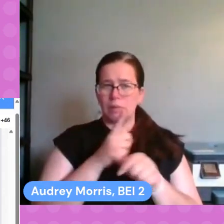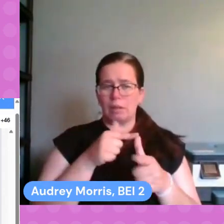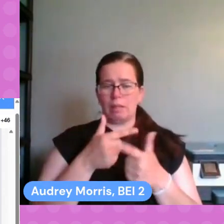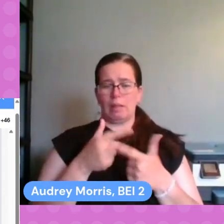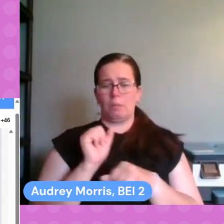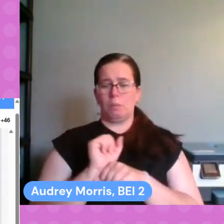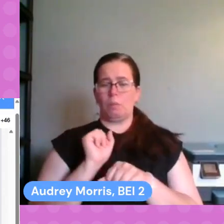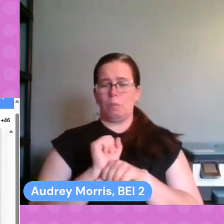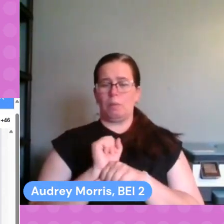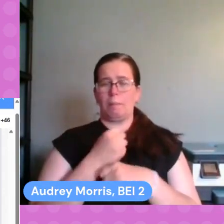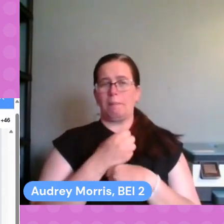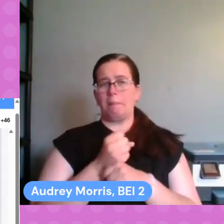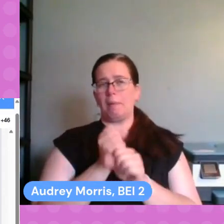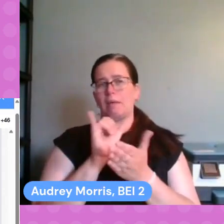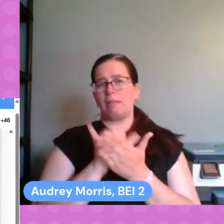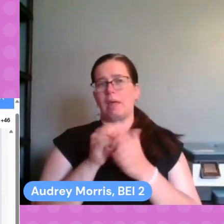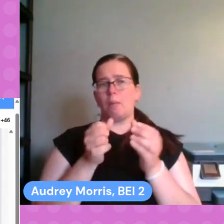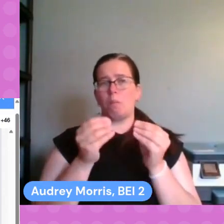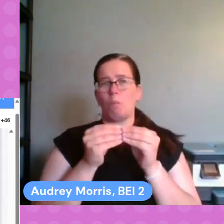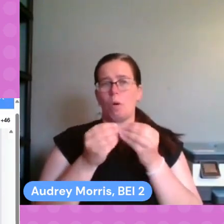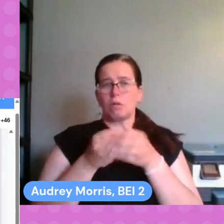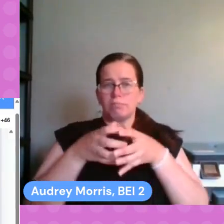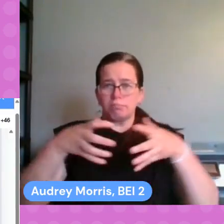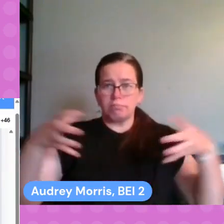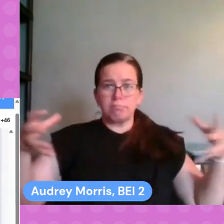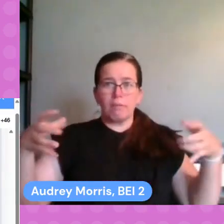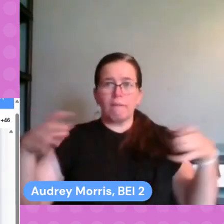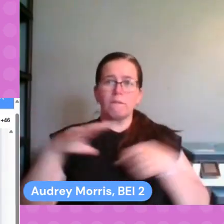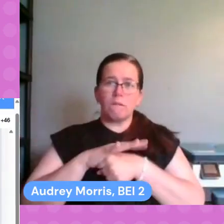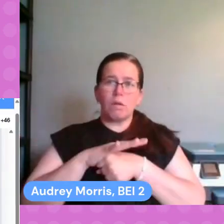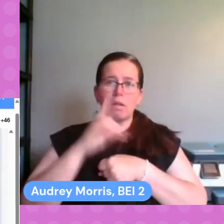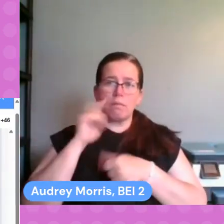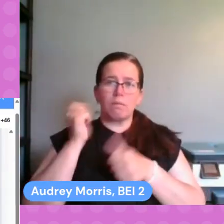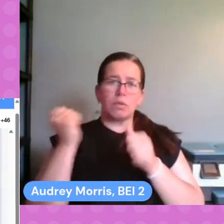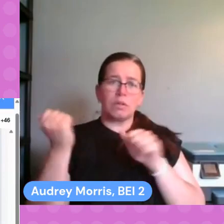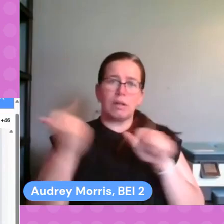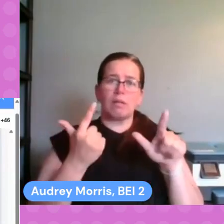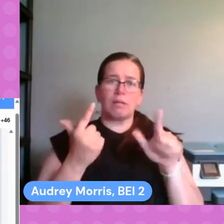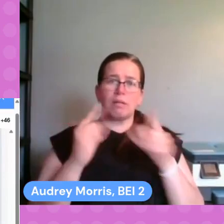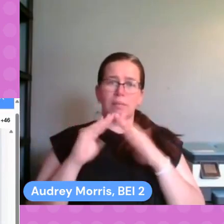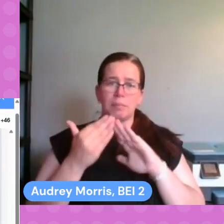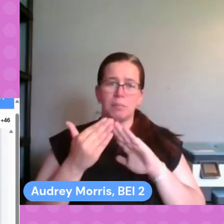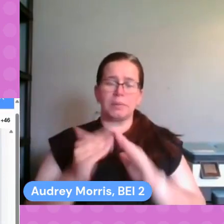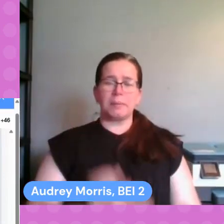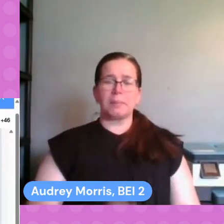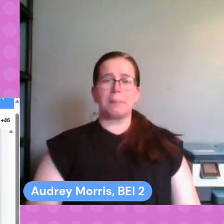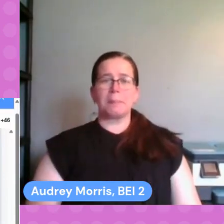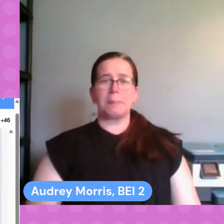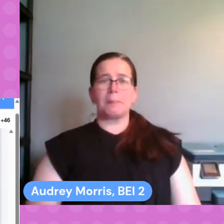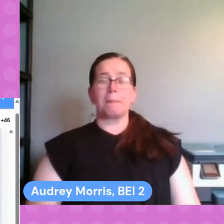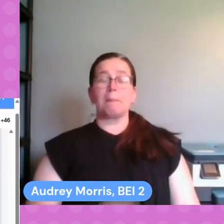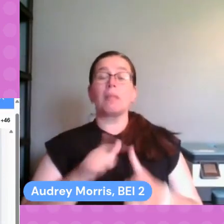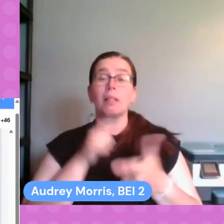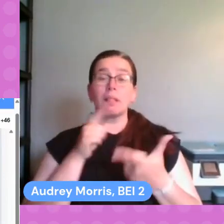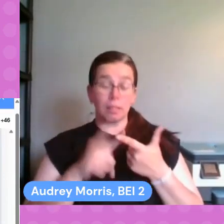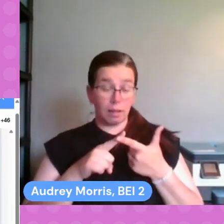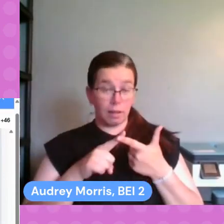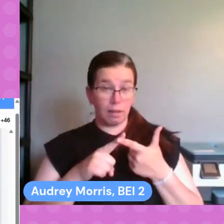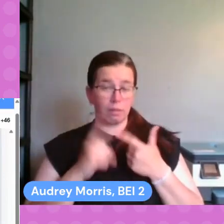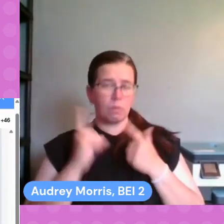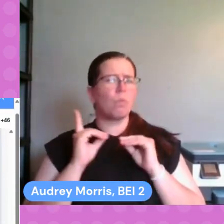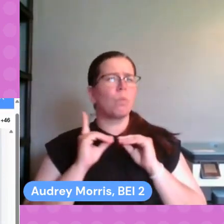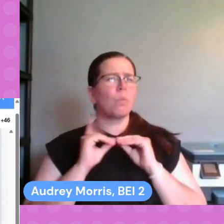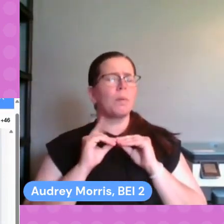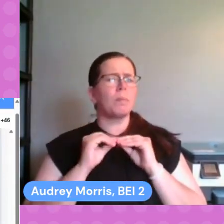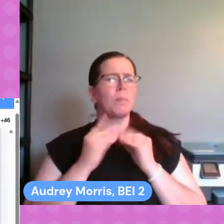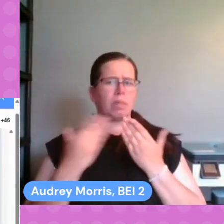part expansive and full for the rest of the community. And then one other